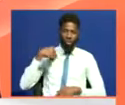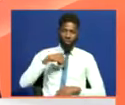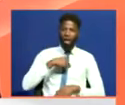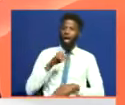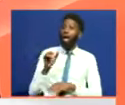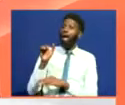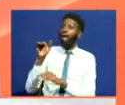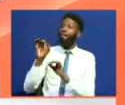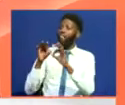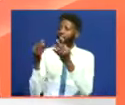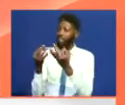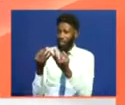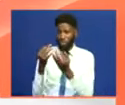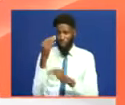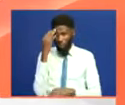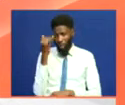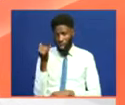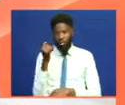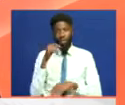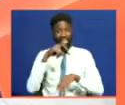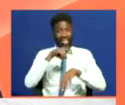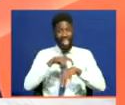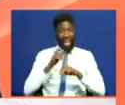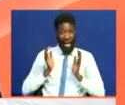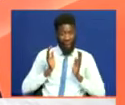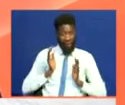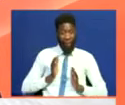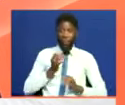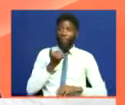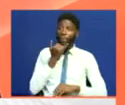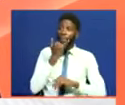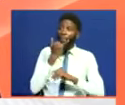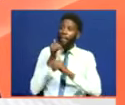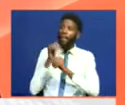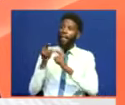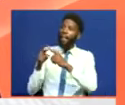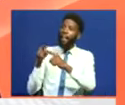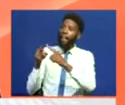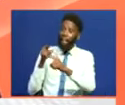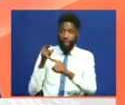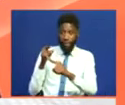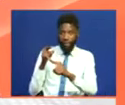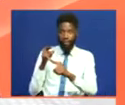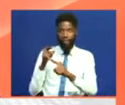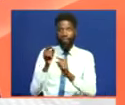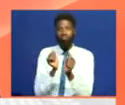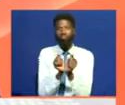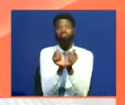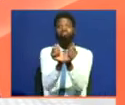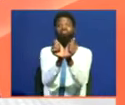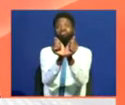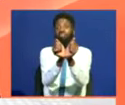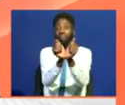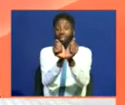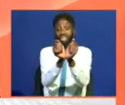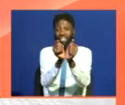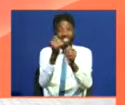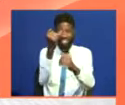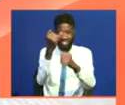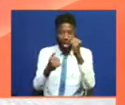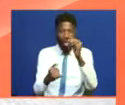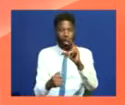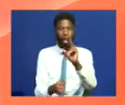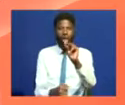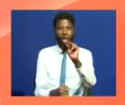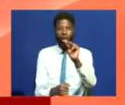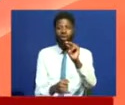by the perpetrator being caught. Yes. There is this journey of 4 years. This journey of 4 years. We